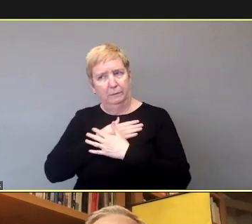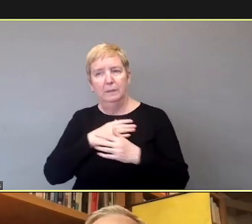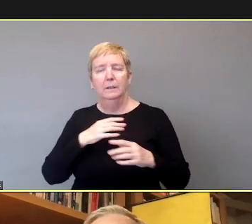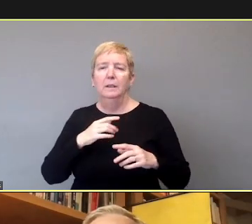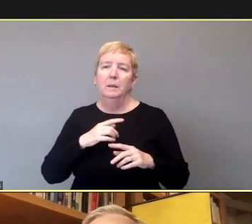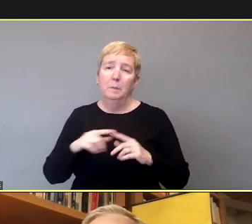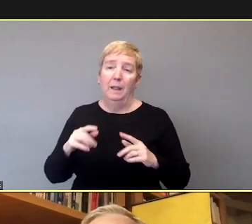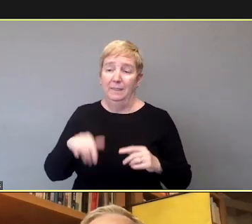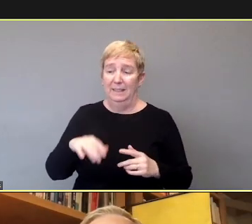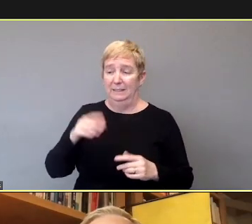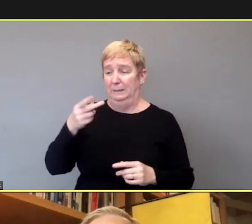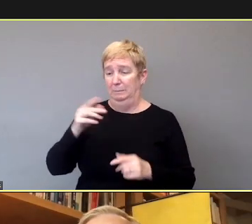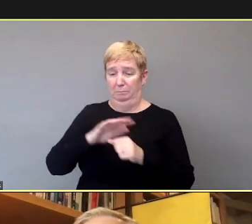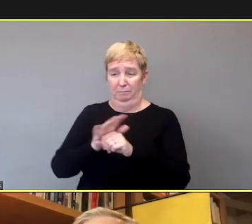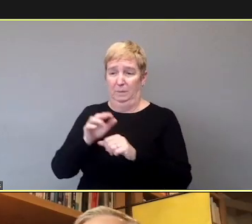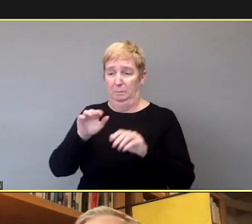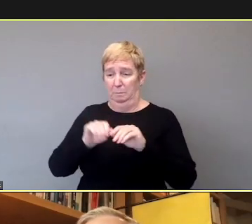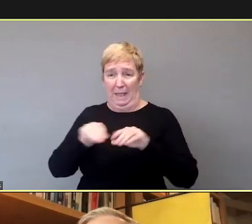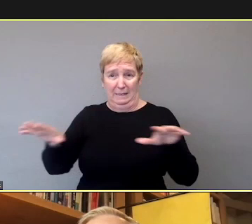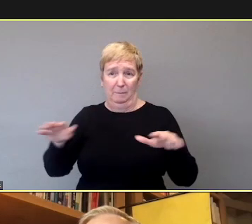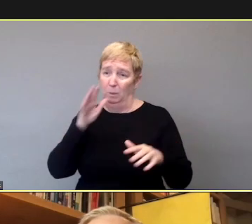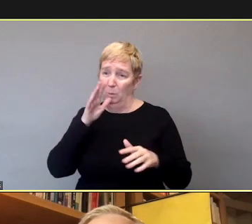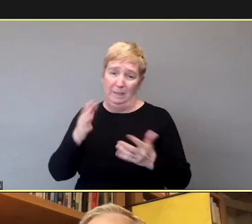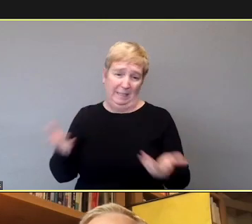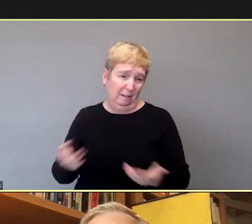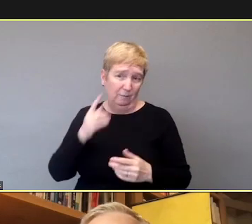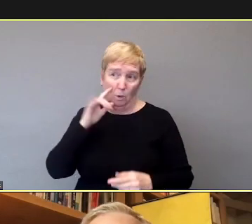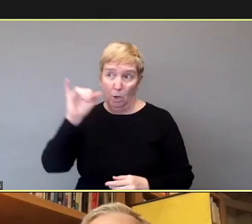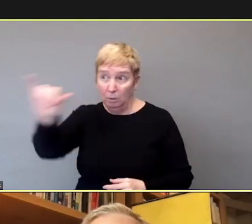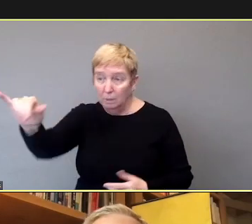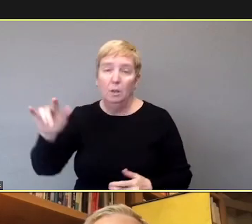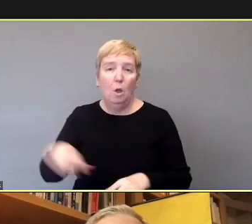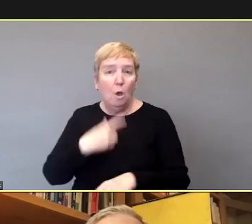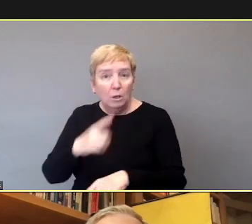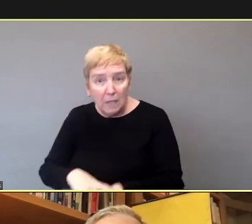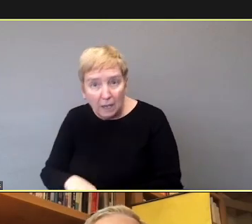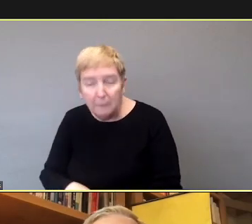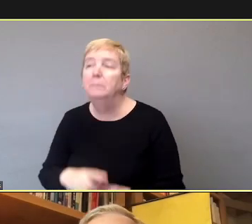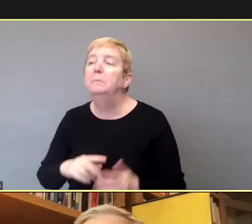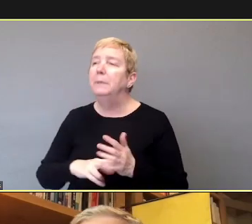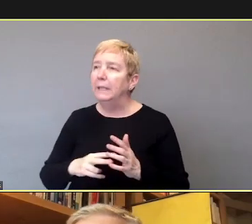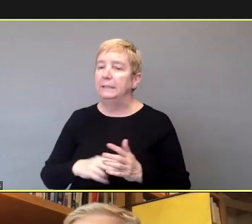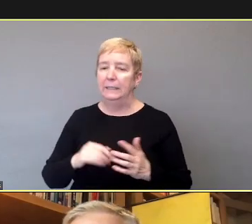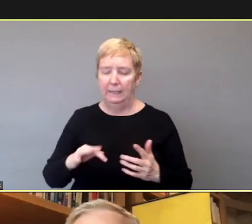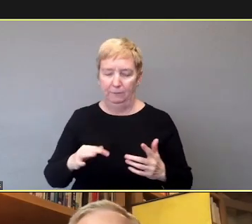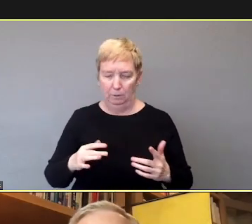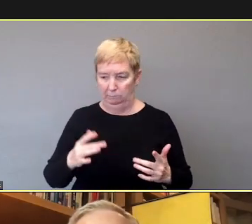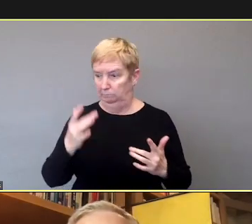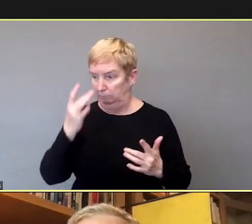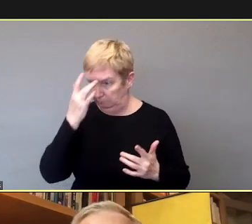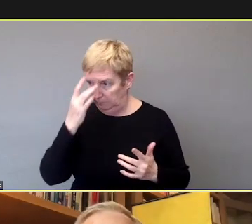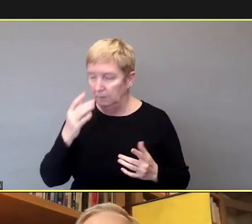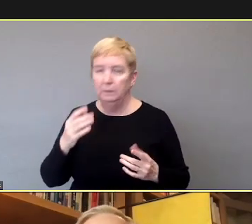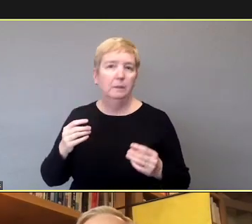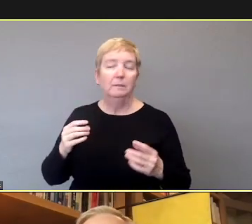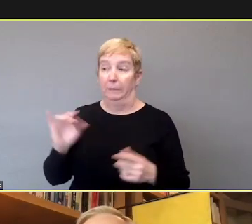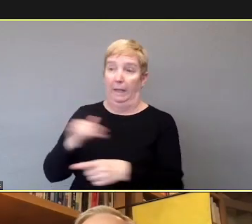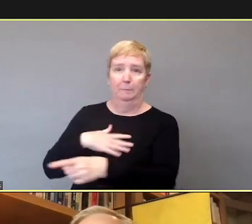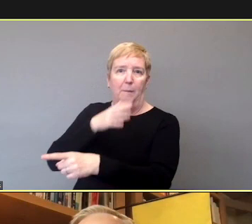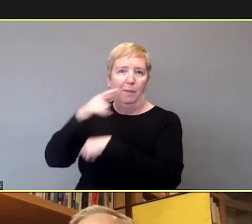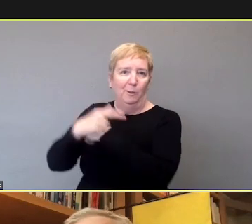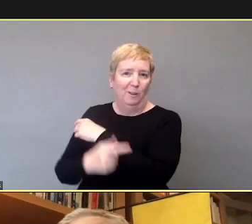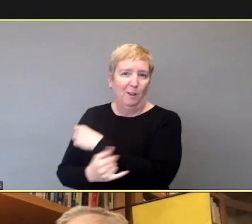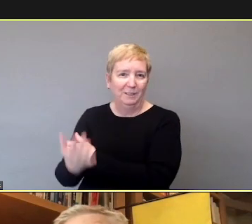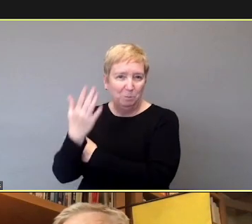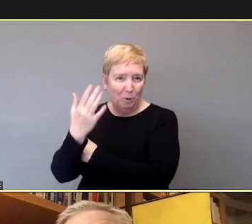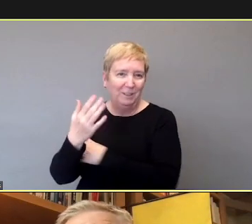us for a long time. Be ready so that when you need to have a test, like my mother-in-law did this morning, that you,